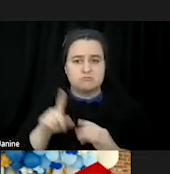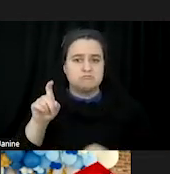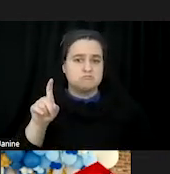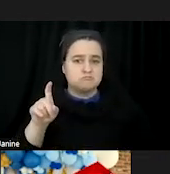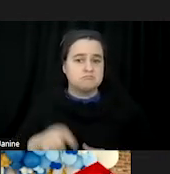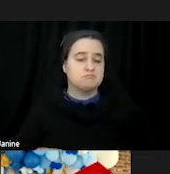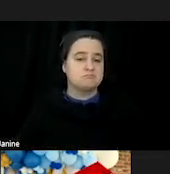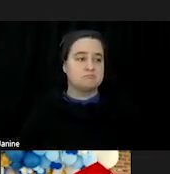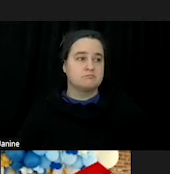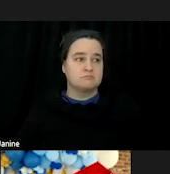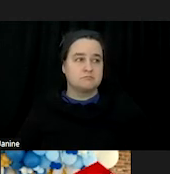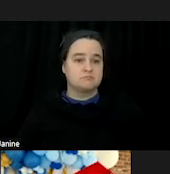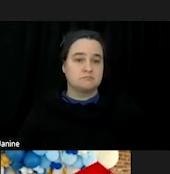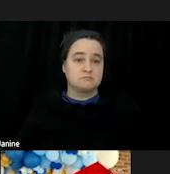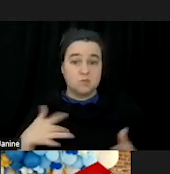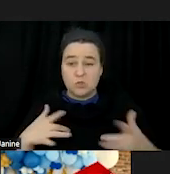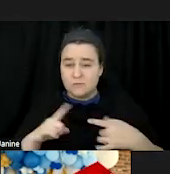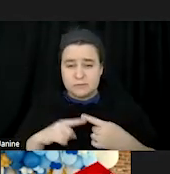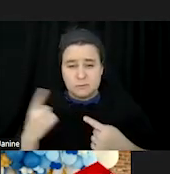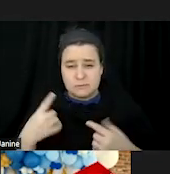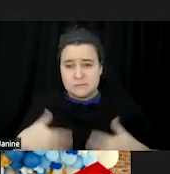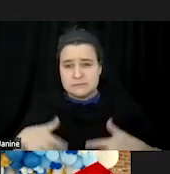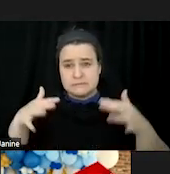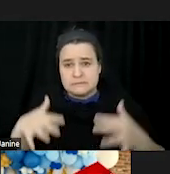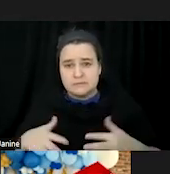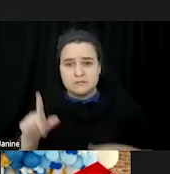before you started? Were you nervous at all?